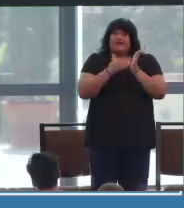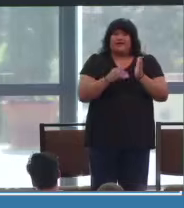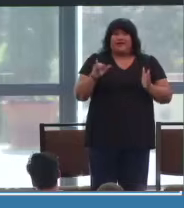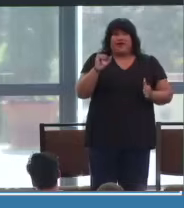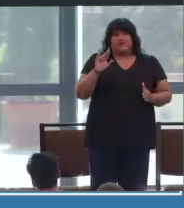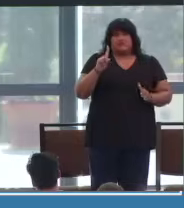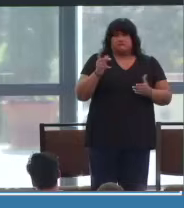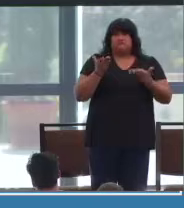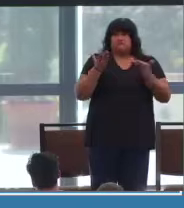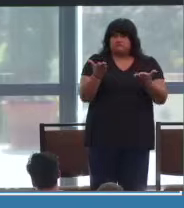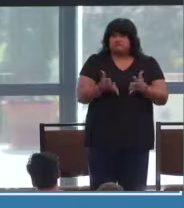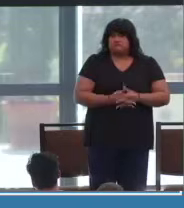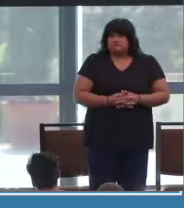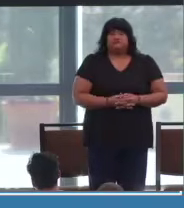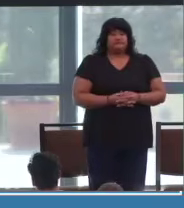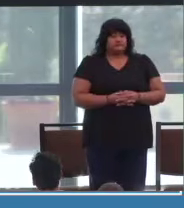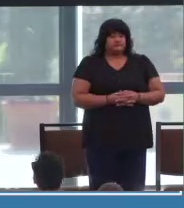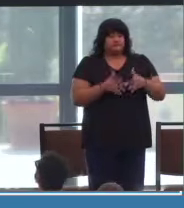recommended.